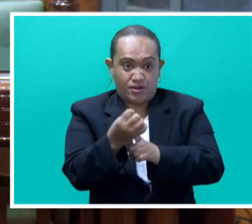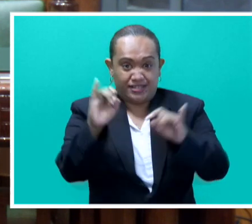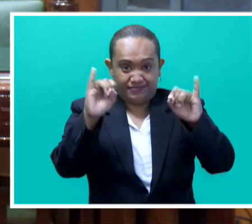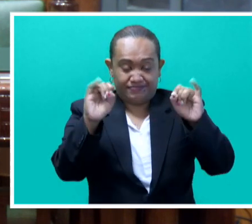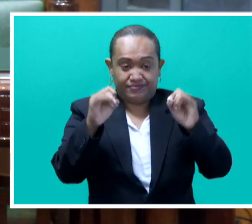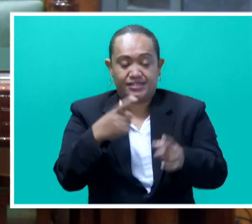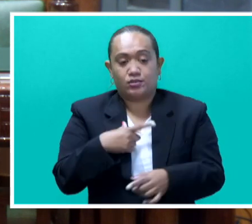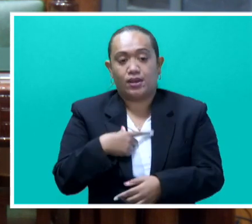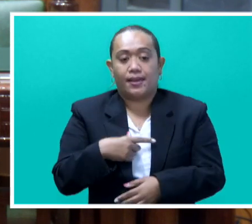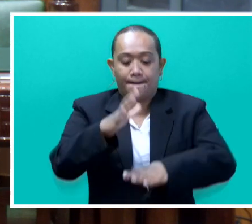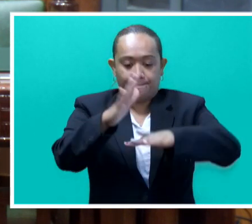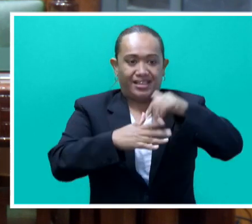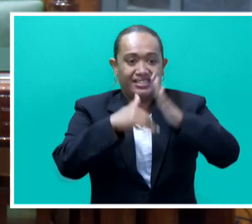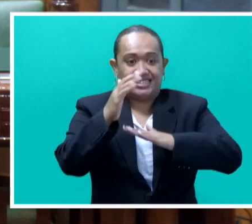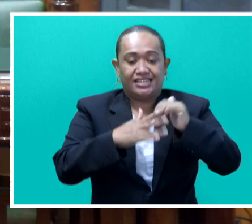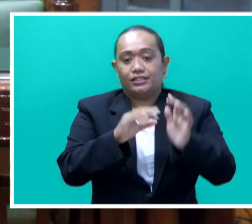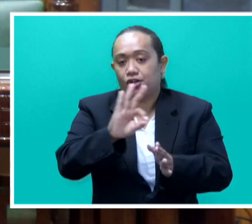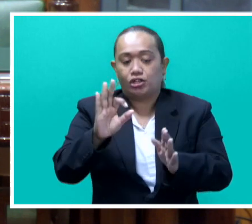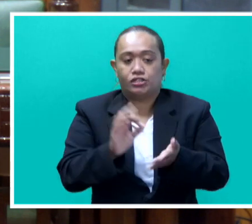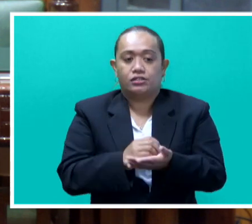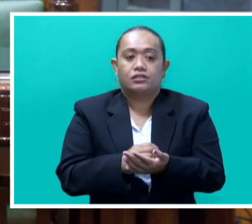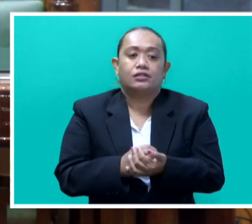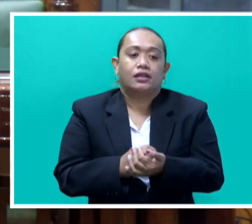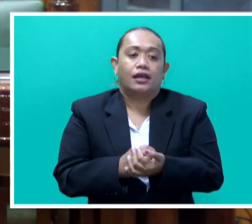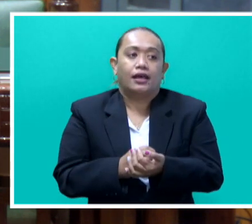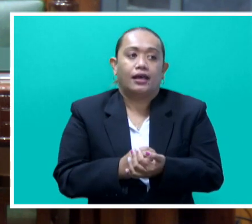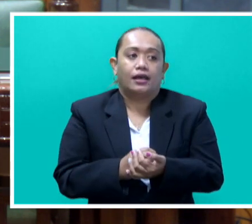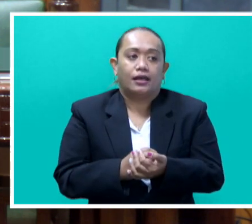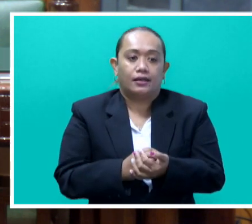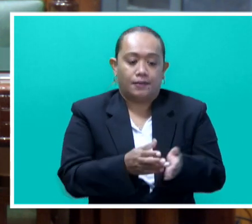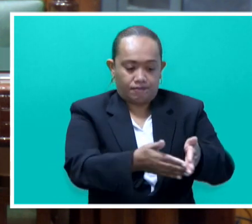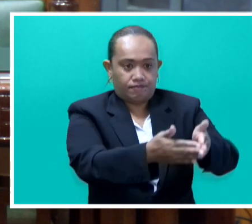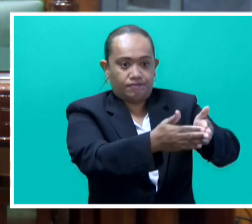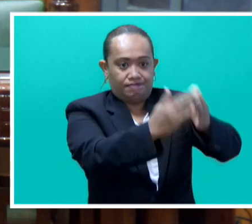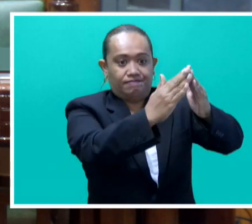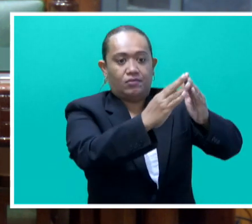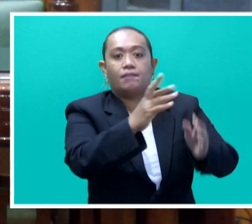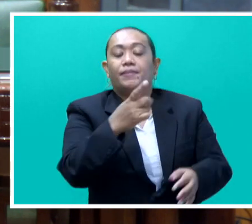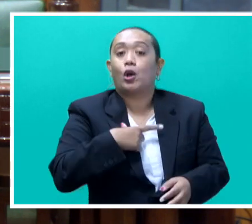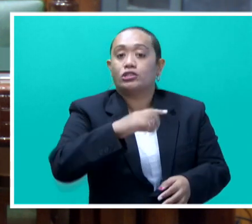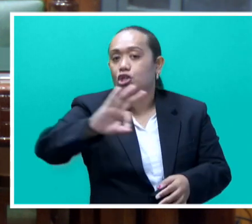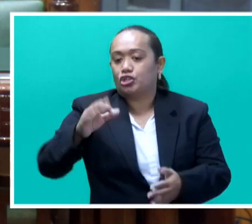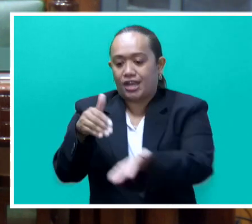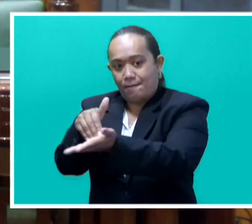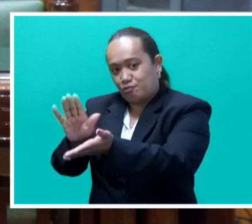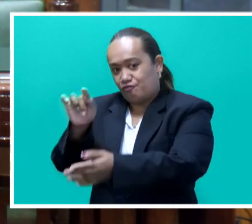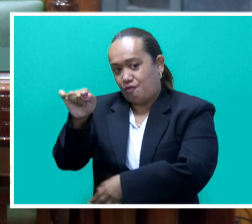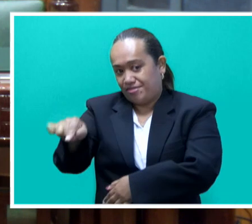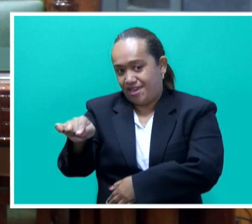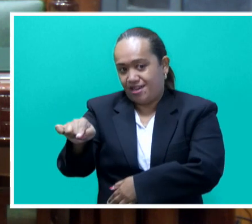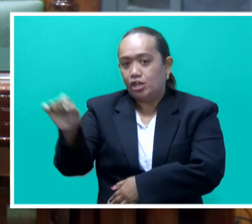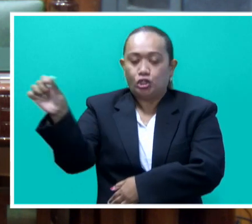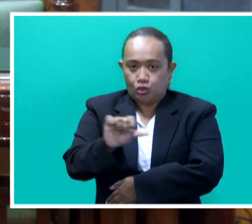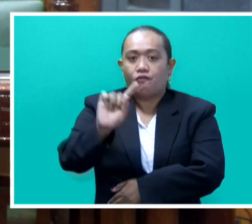not constructed before approval is granted, as it should comply with planning requirements. Building regulations for structural safety